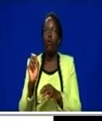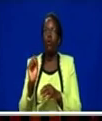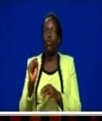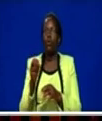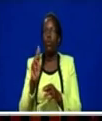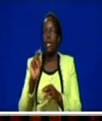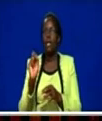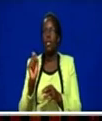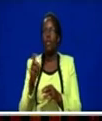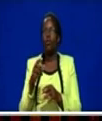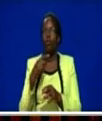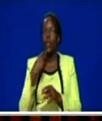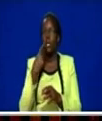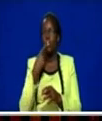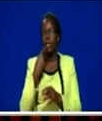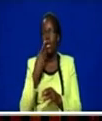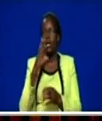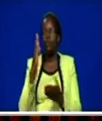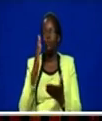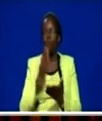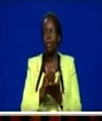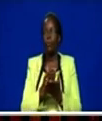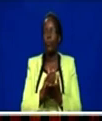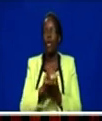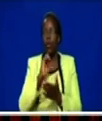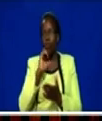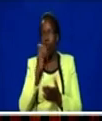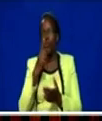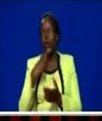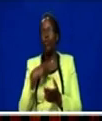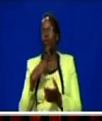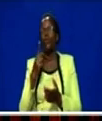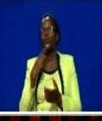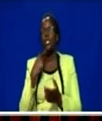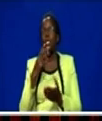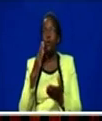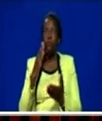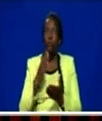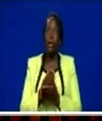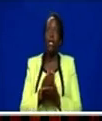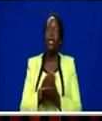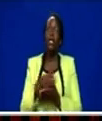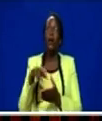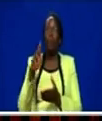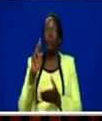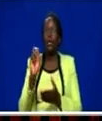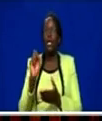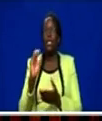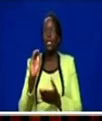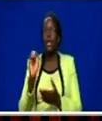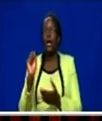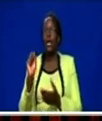fact. Not that you are going to mention the fact precisely the way it is supposed to